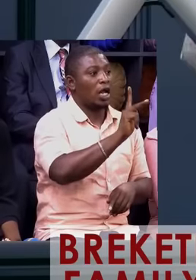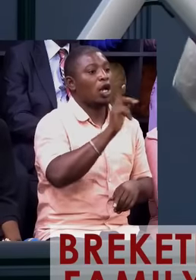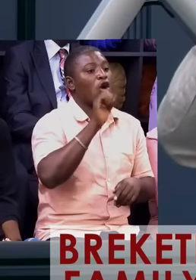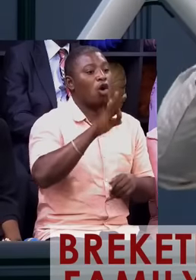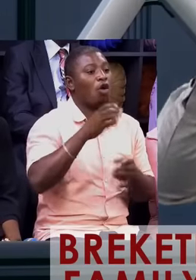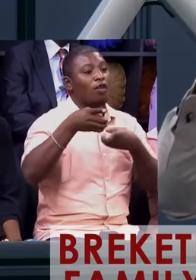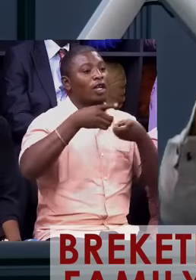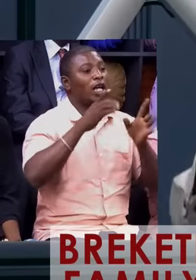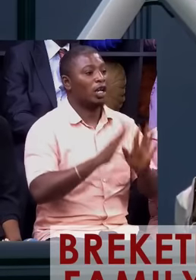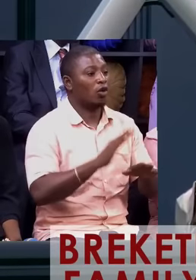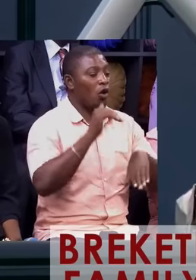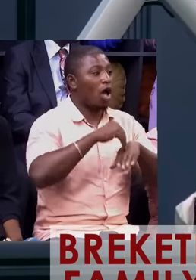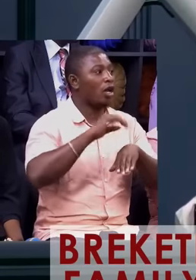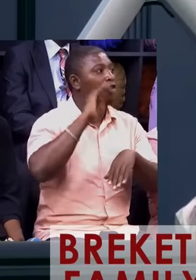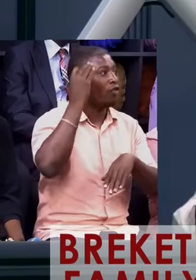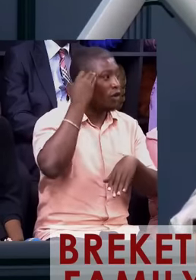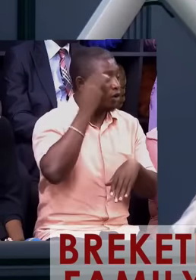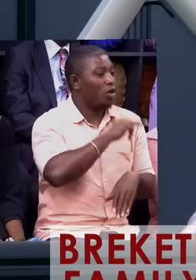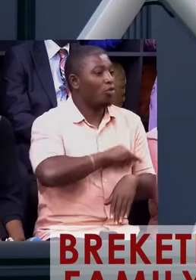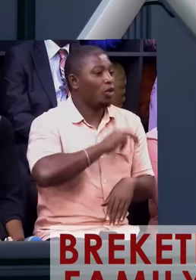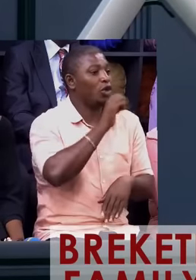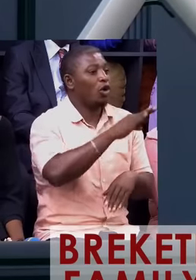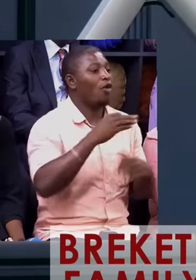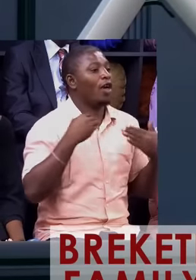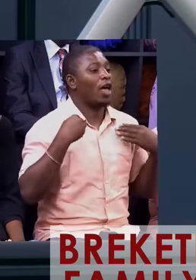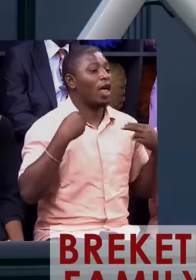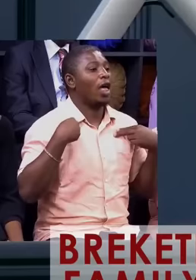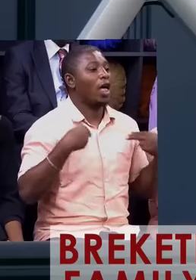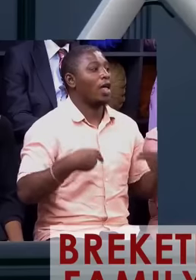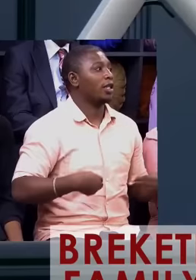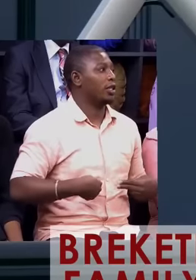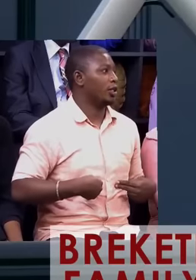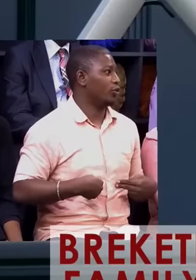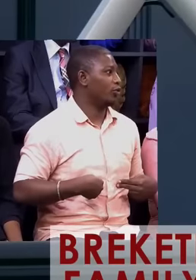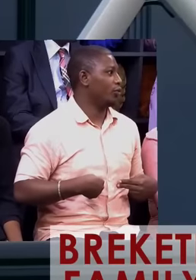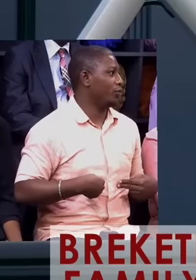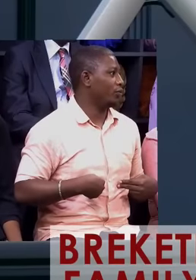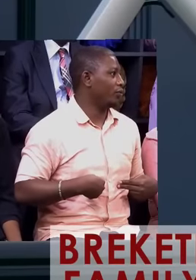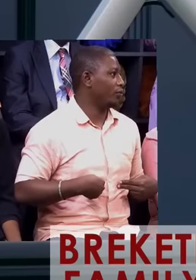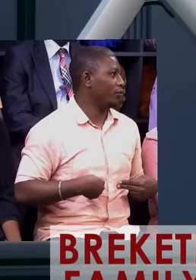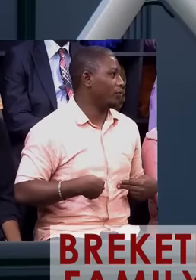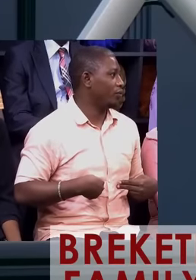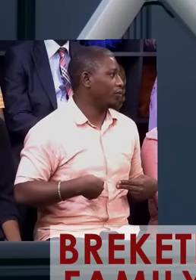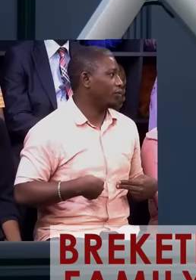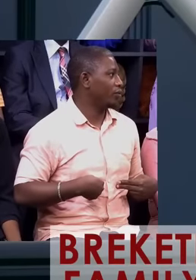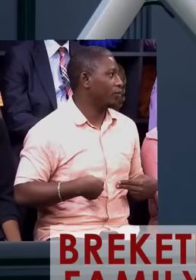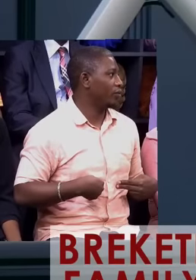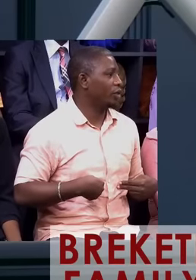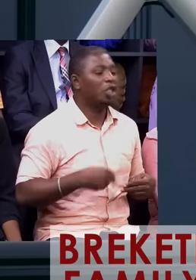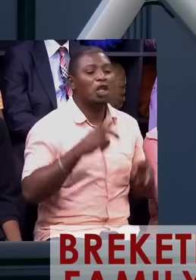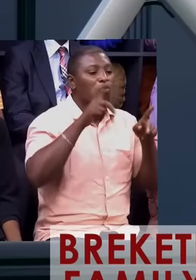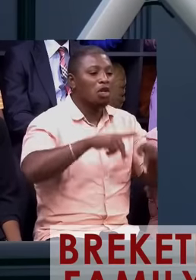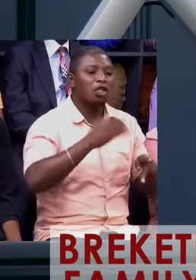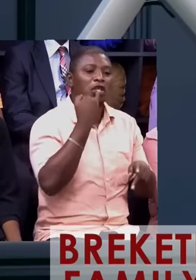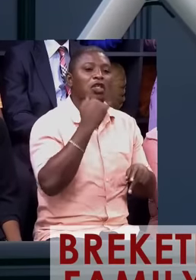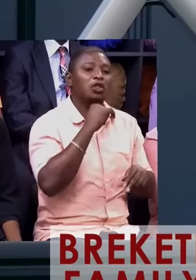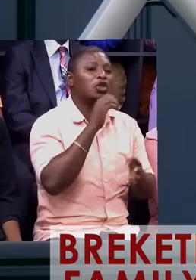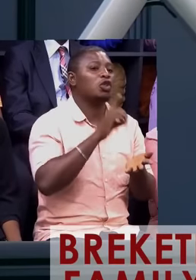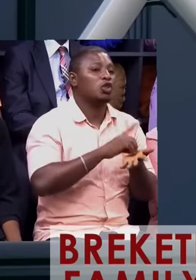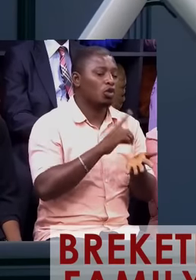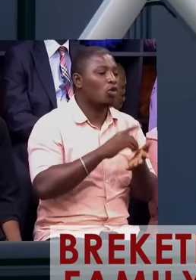the at the Federal Ministry of Health he not be he not be doctor he not read